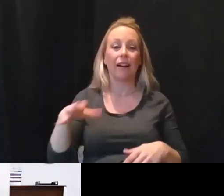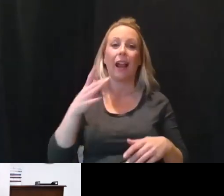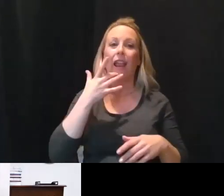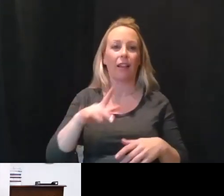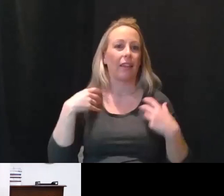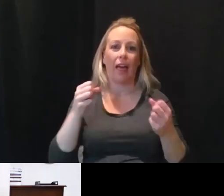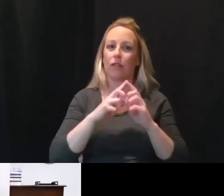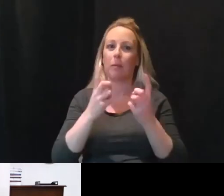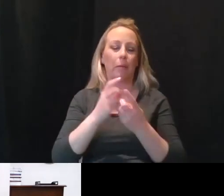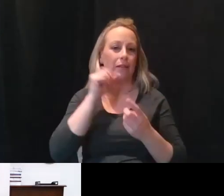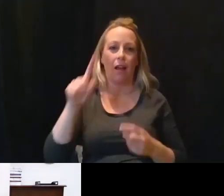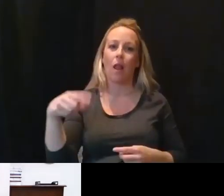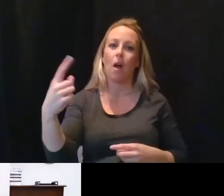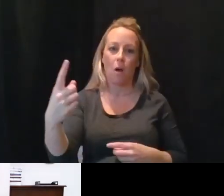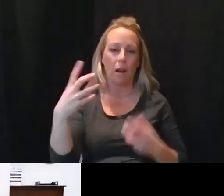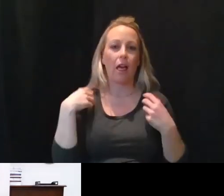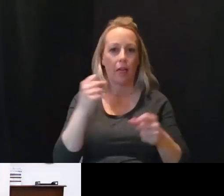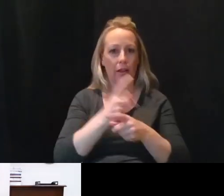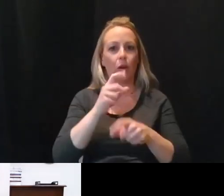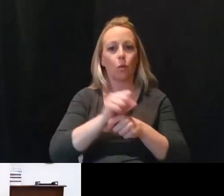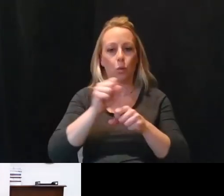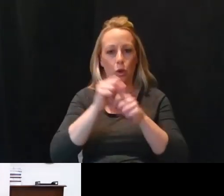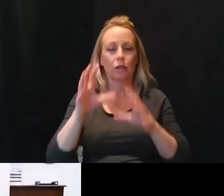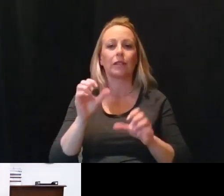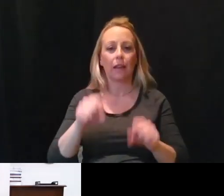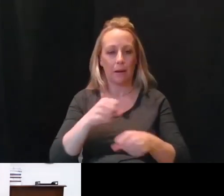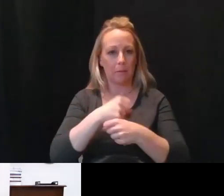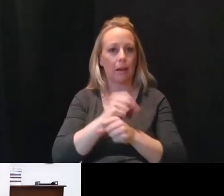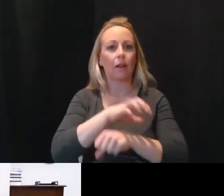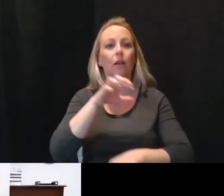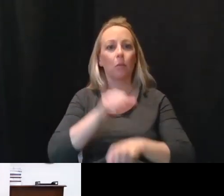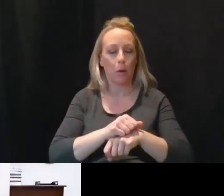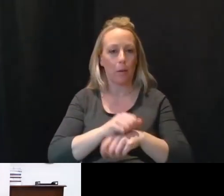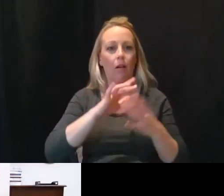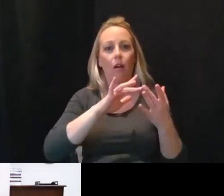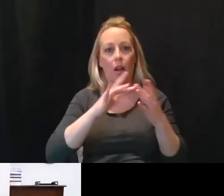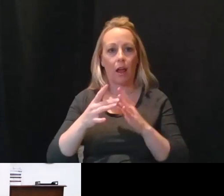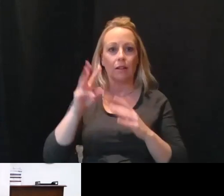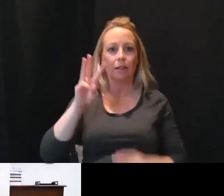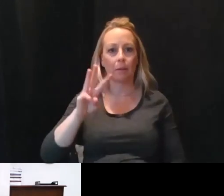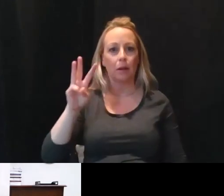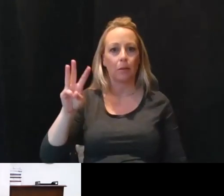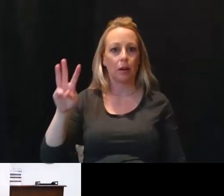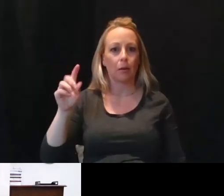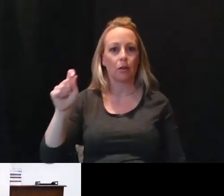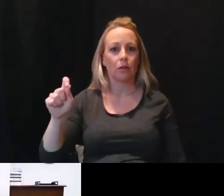Right now, healthcare workers can make appointments at clinics at Jewel Osco online at